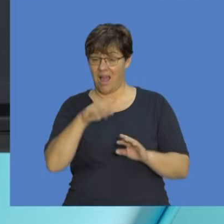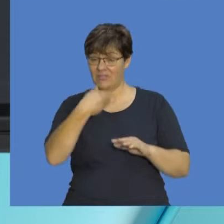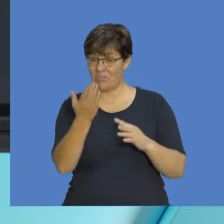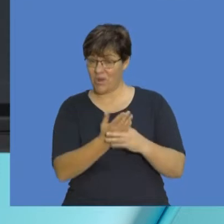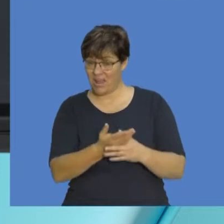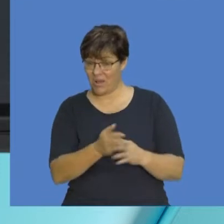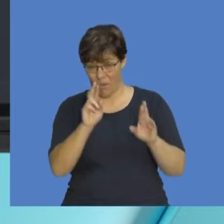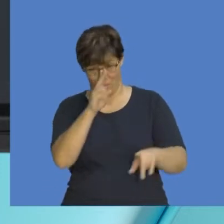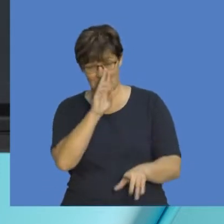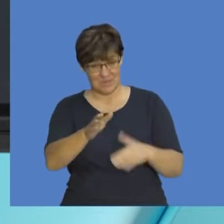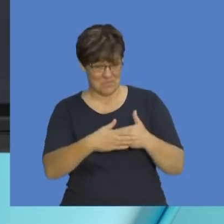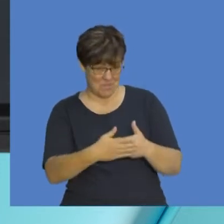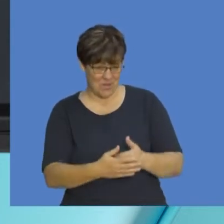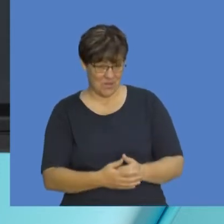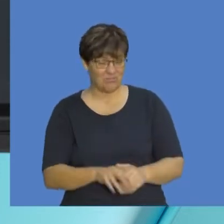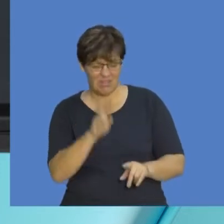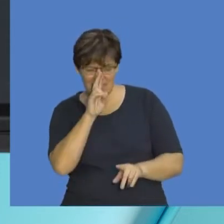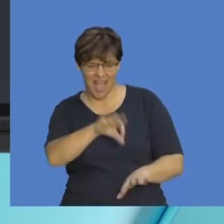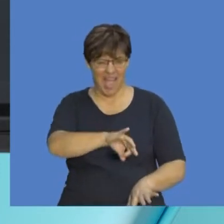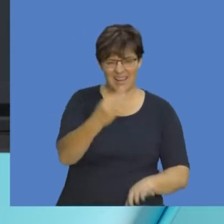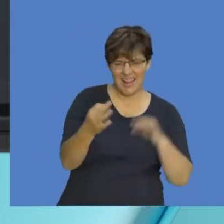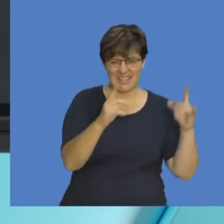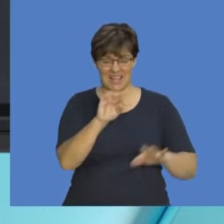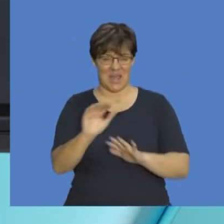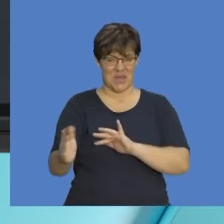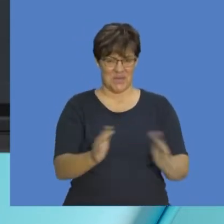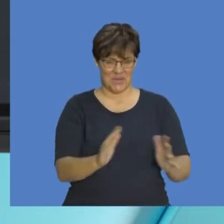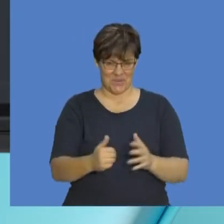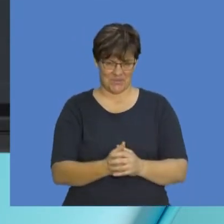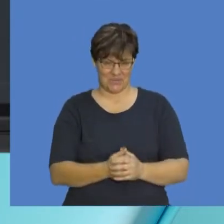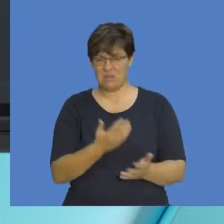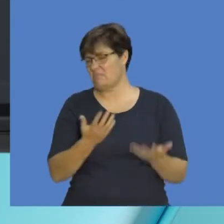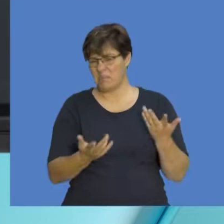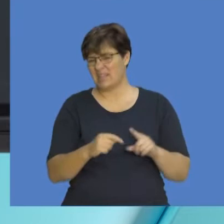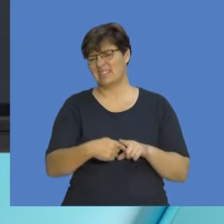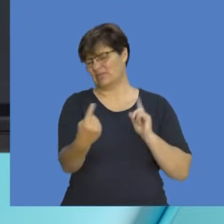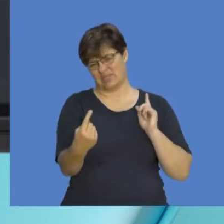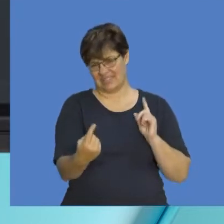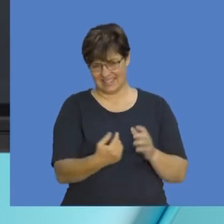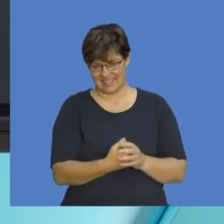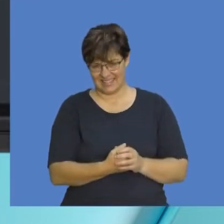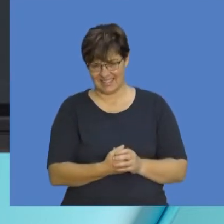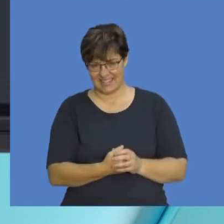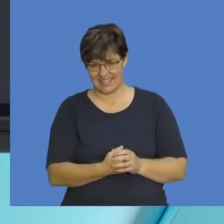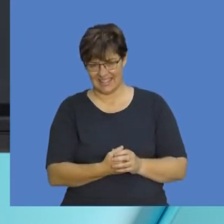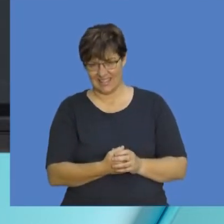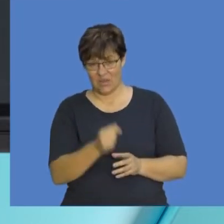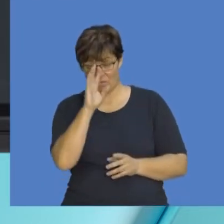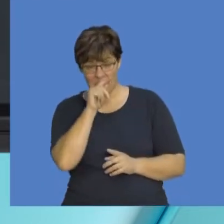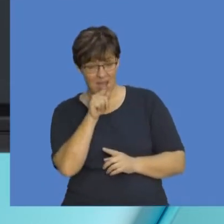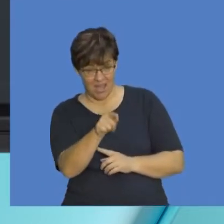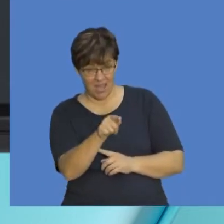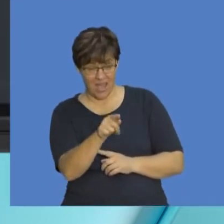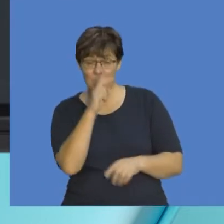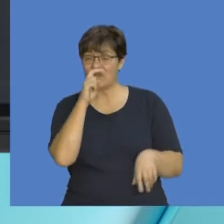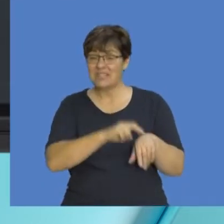I hope to see you guys after the break. We'll look at more data analysis, okay? Probably something different. And